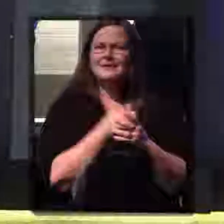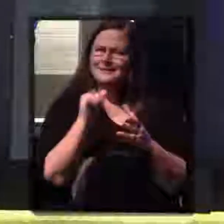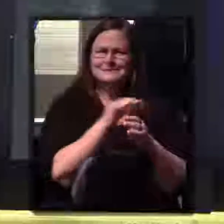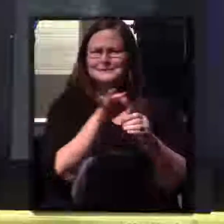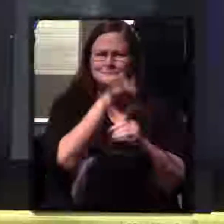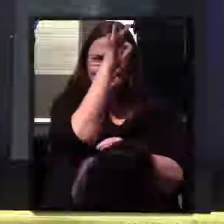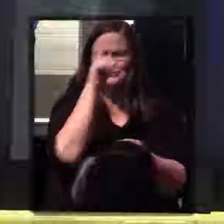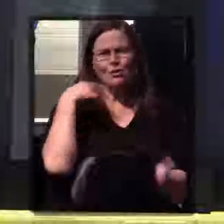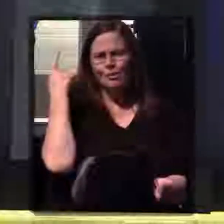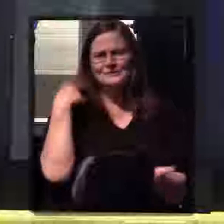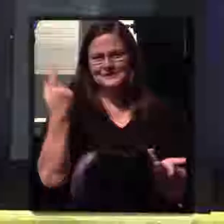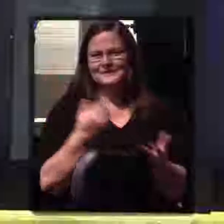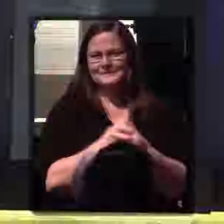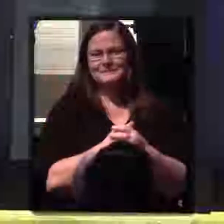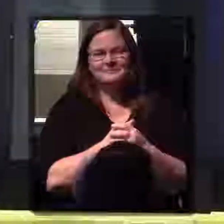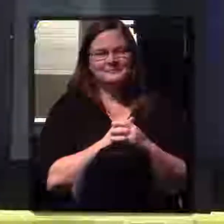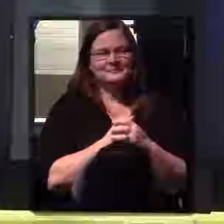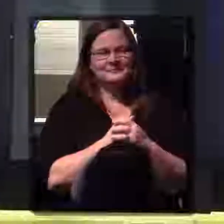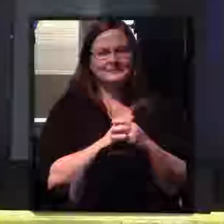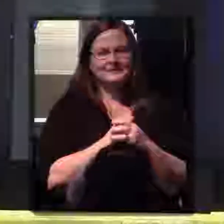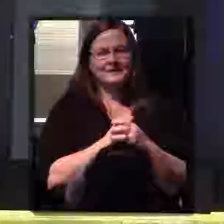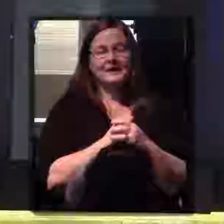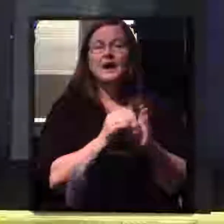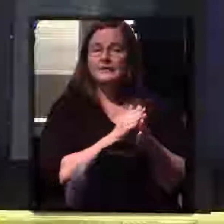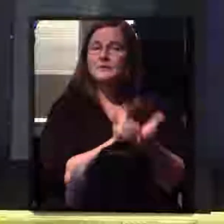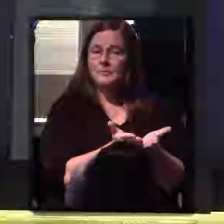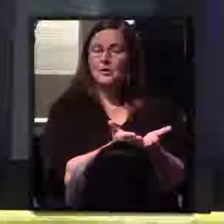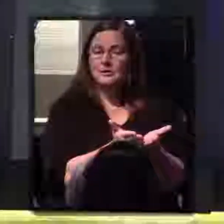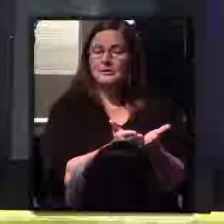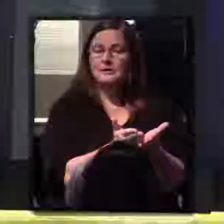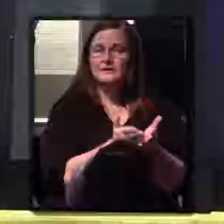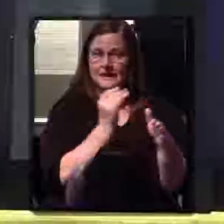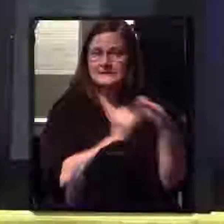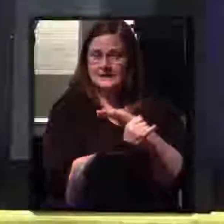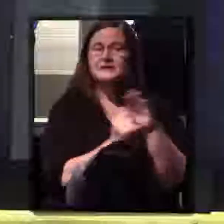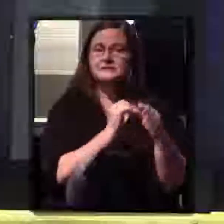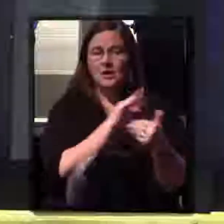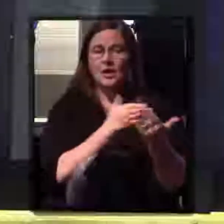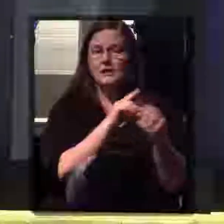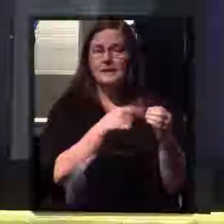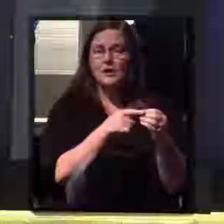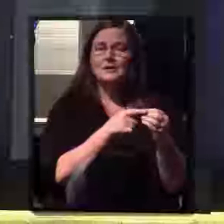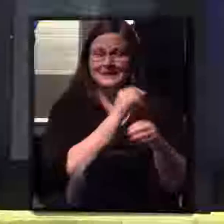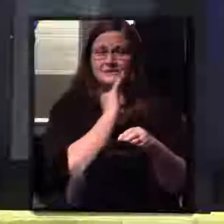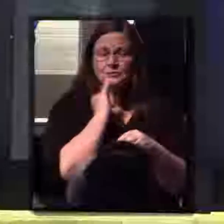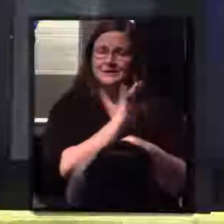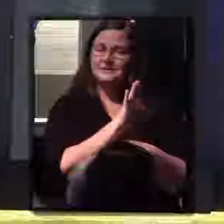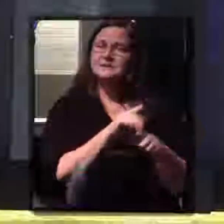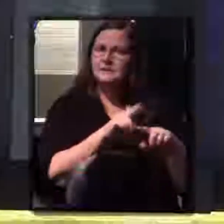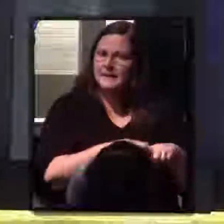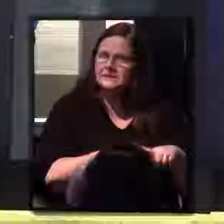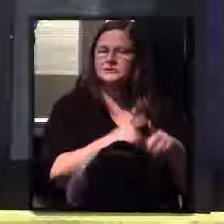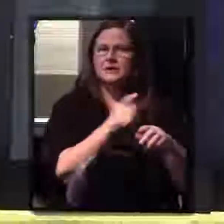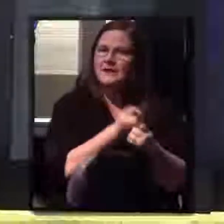different result. And it's spiritual lunacy, if you will. And the book is